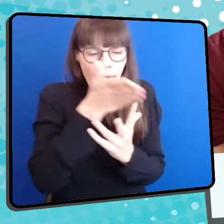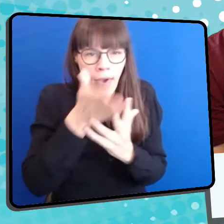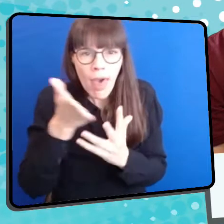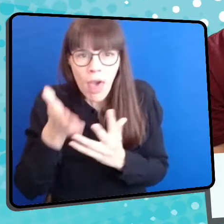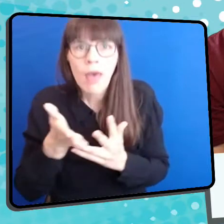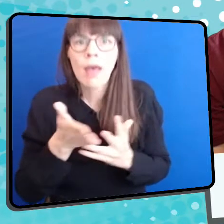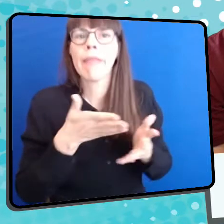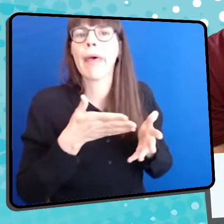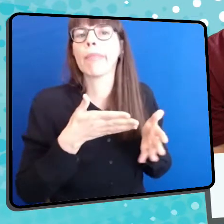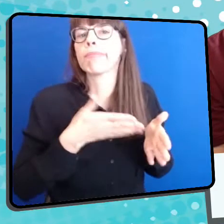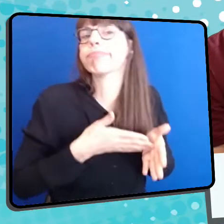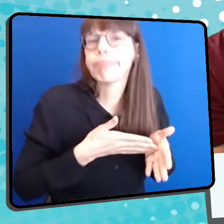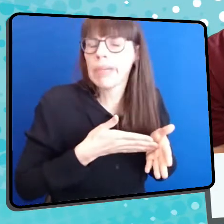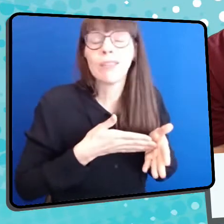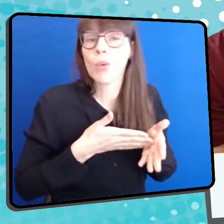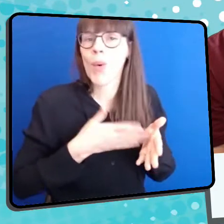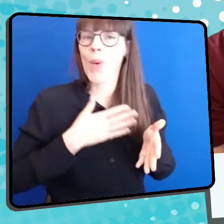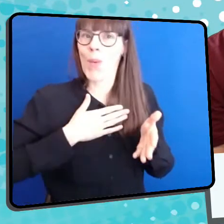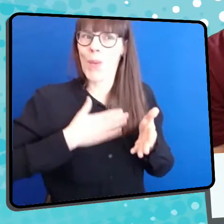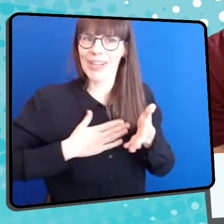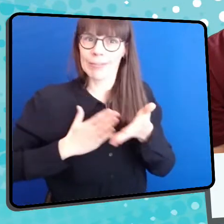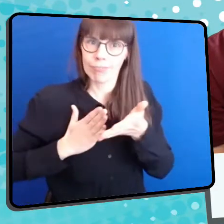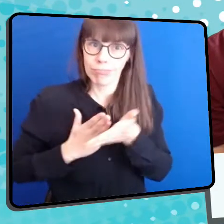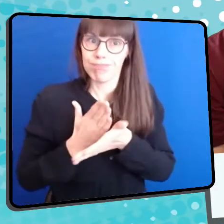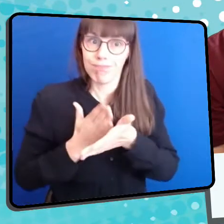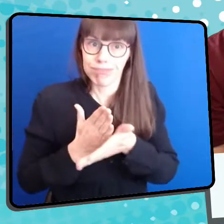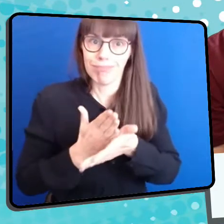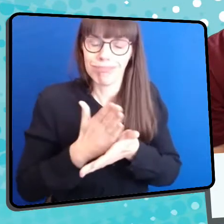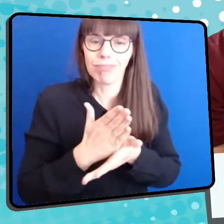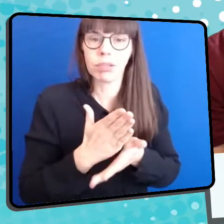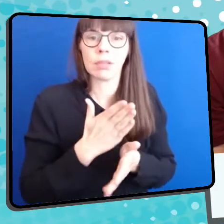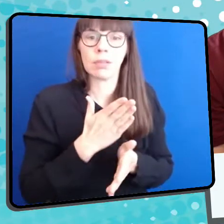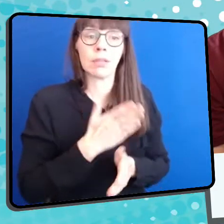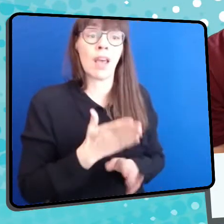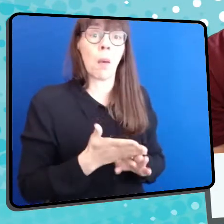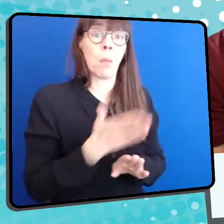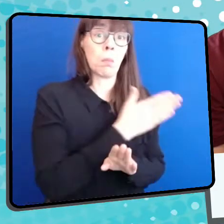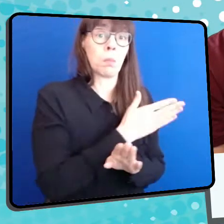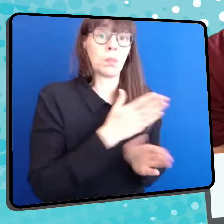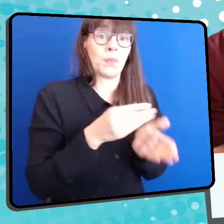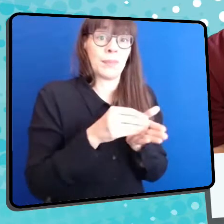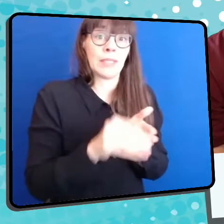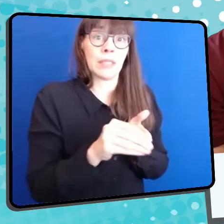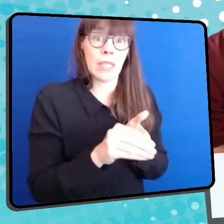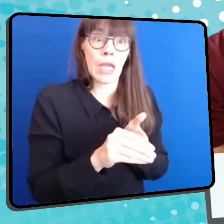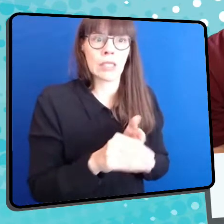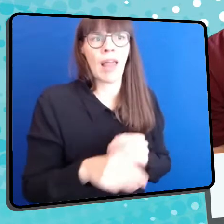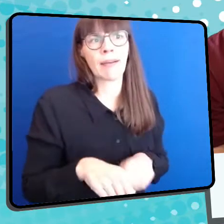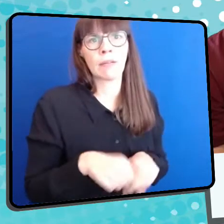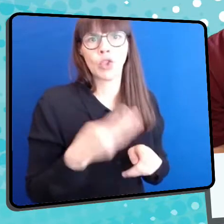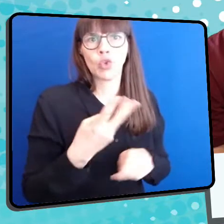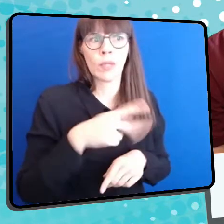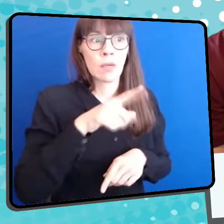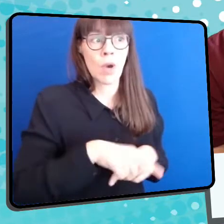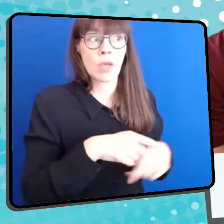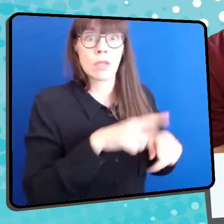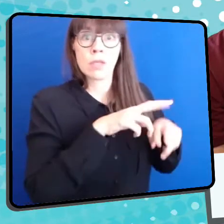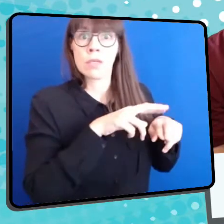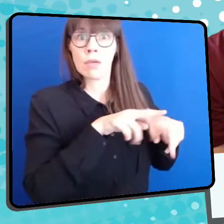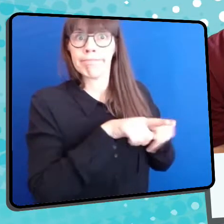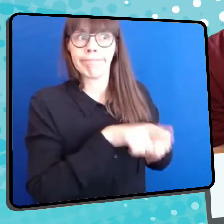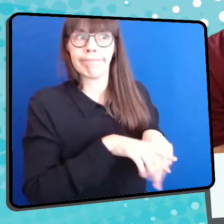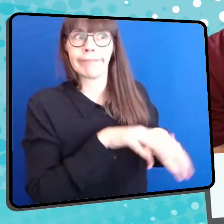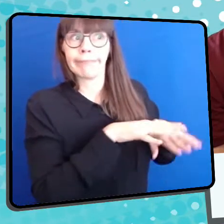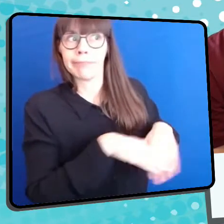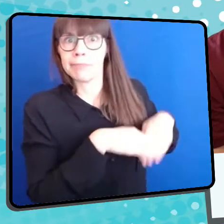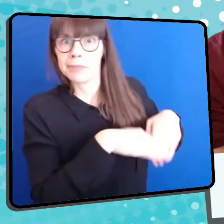do get to it, but it's a case of if I'm stuck on pre-sales for like a 3-month block, I kind of have to leave it there and hand it off to someone else,